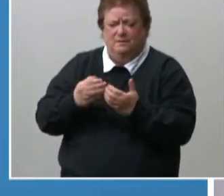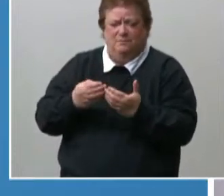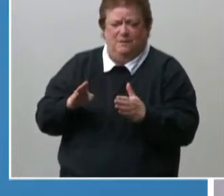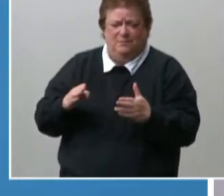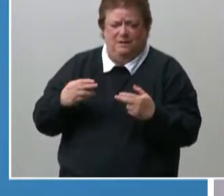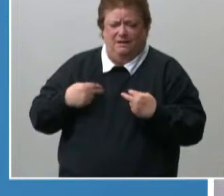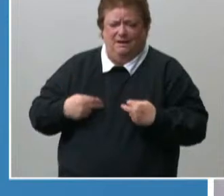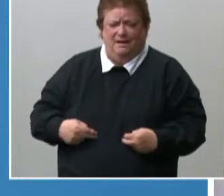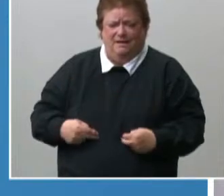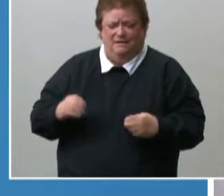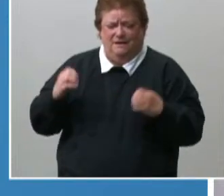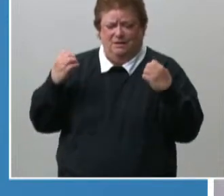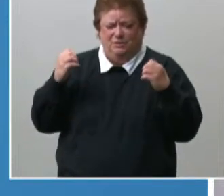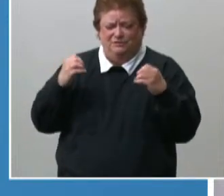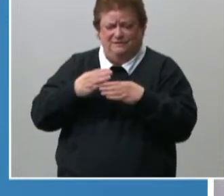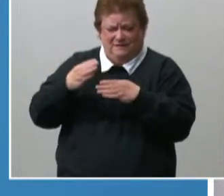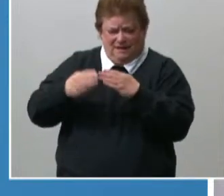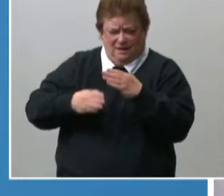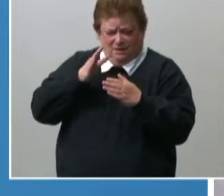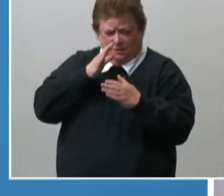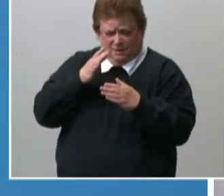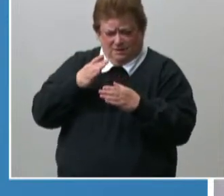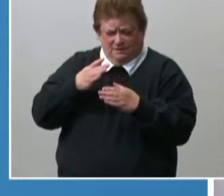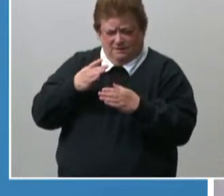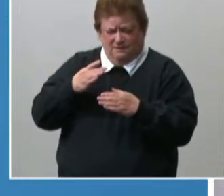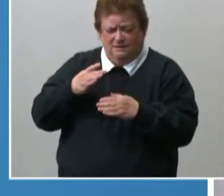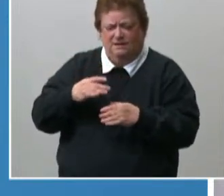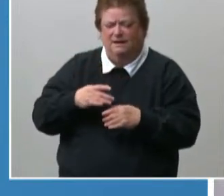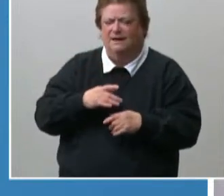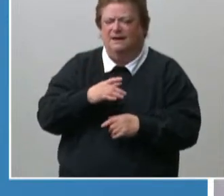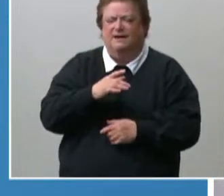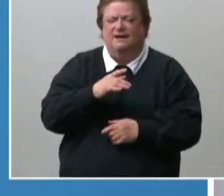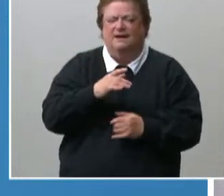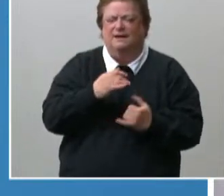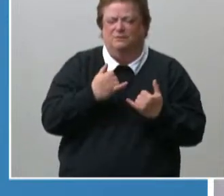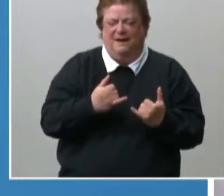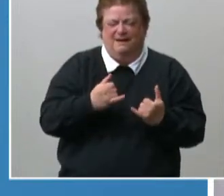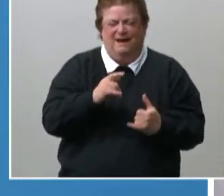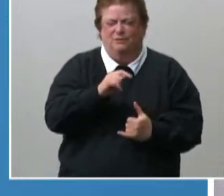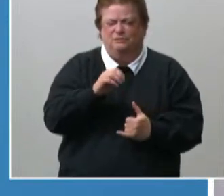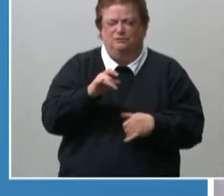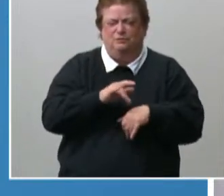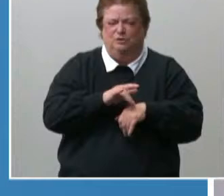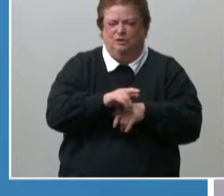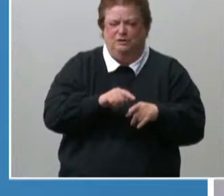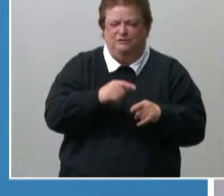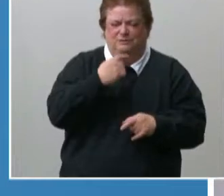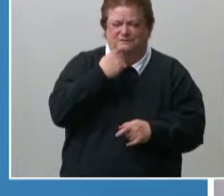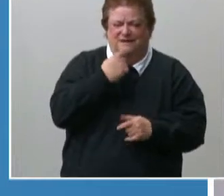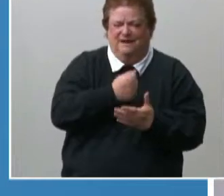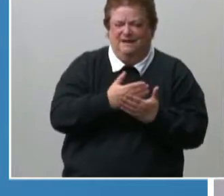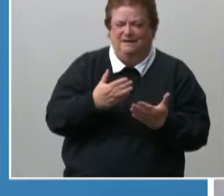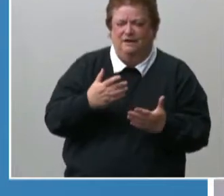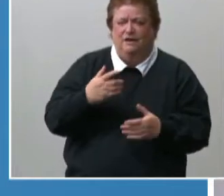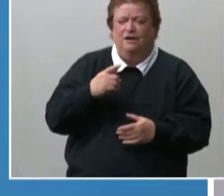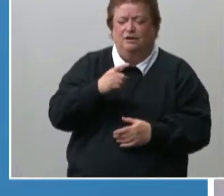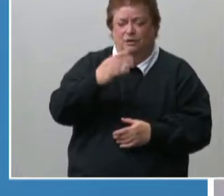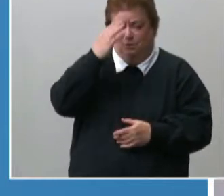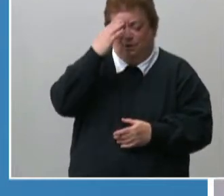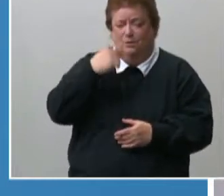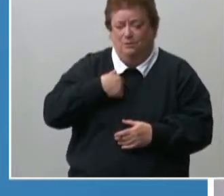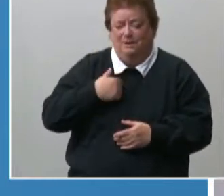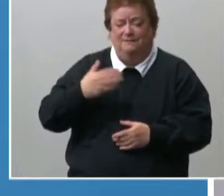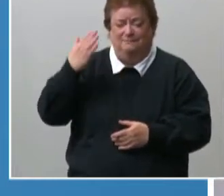ending? I think it's too early to say anything about that. If you remember, we've been in green